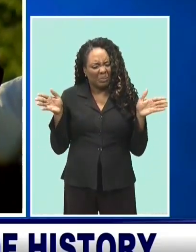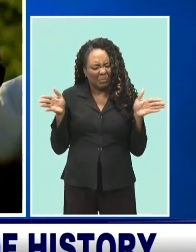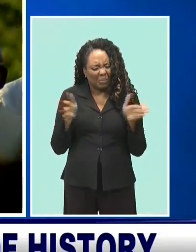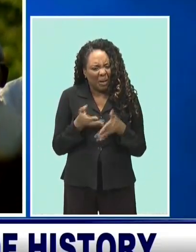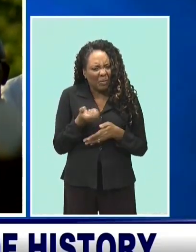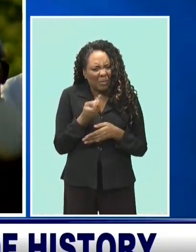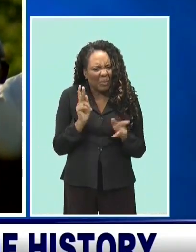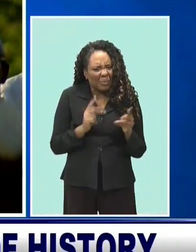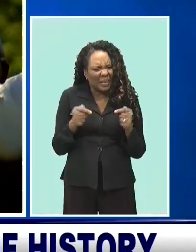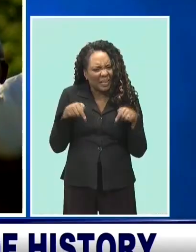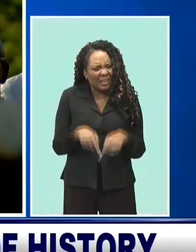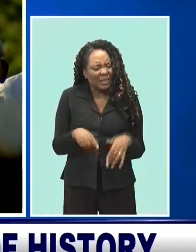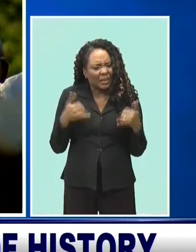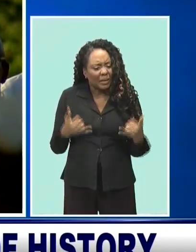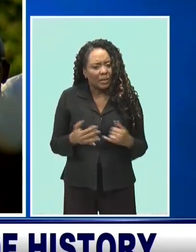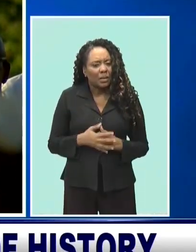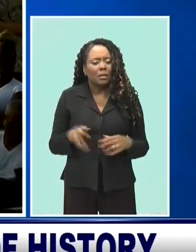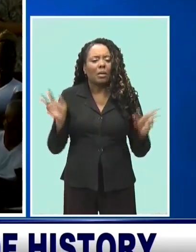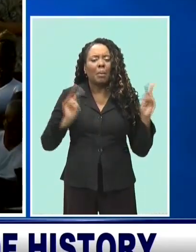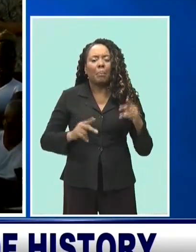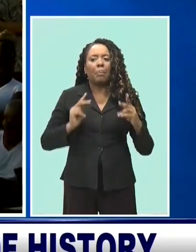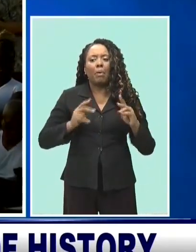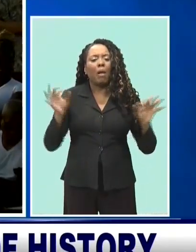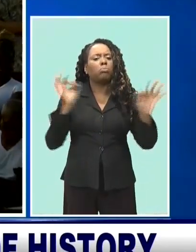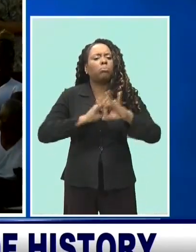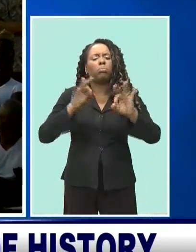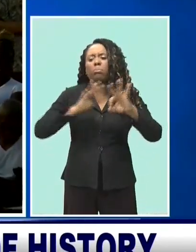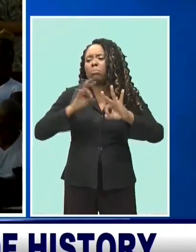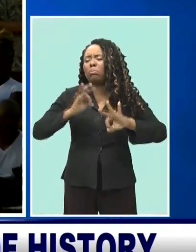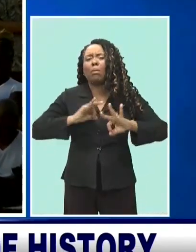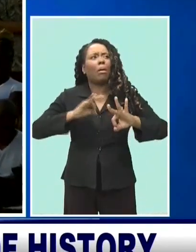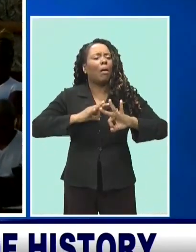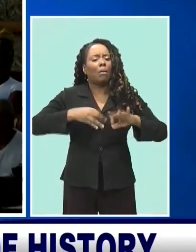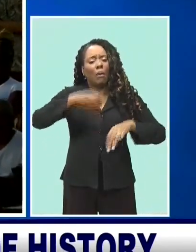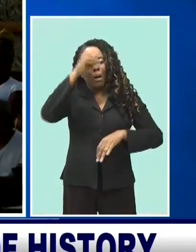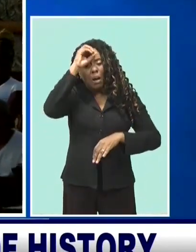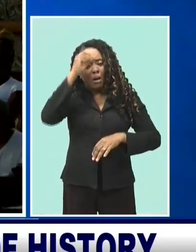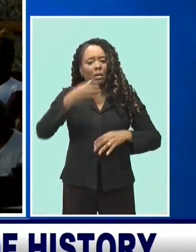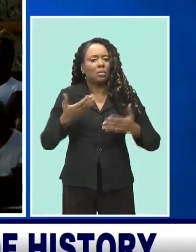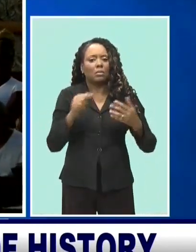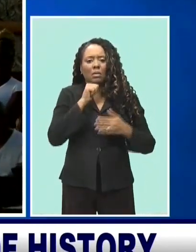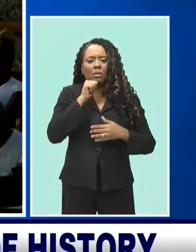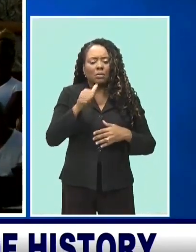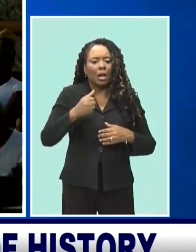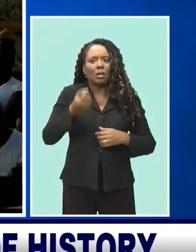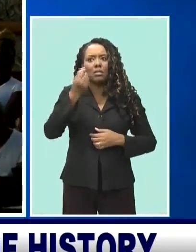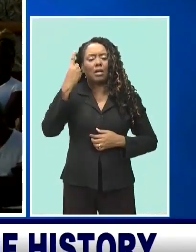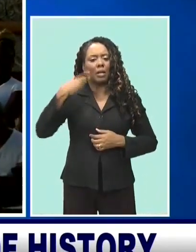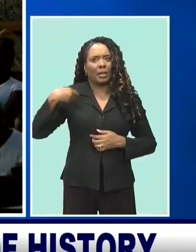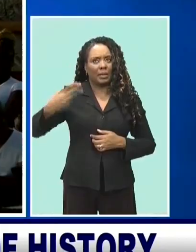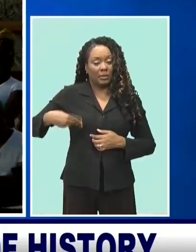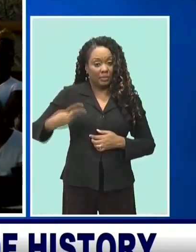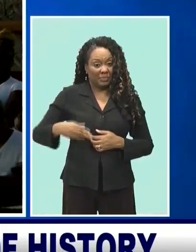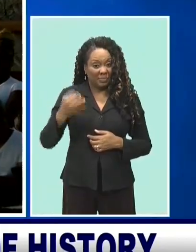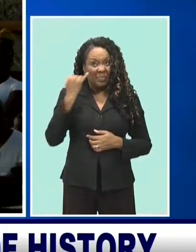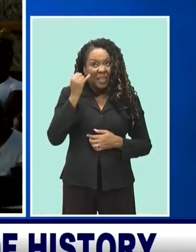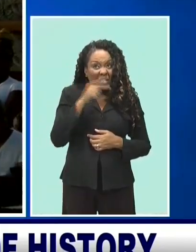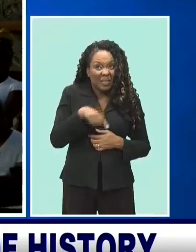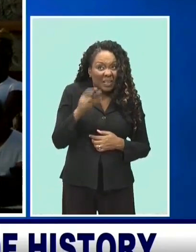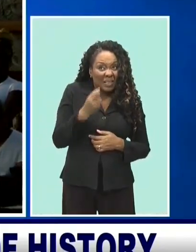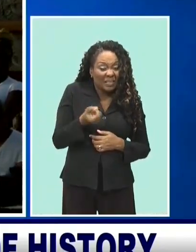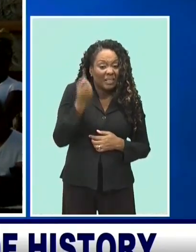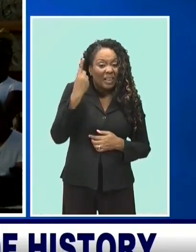The people do not know, the people do not appreciate our history. And if we did, brothers and sisters, then